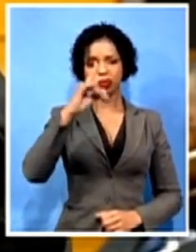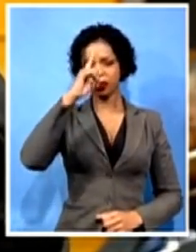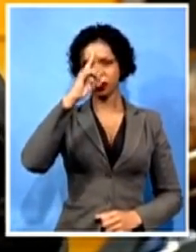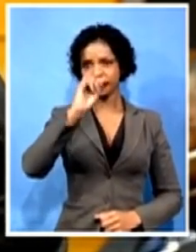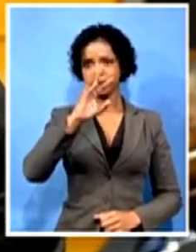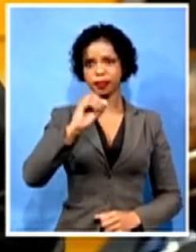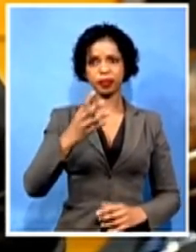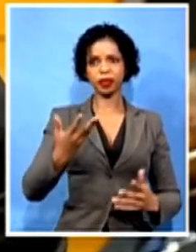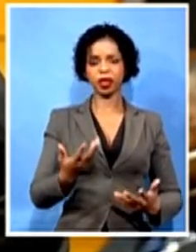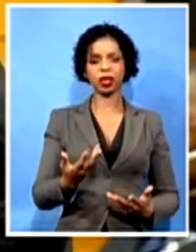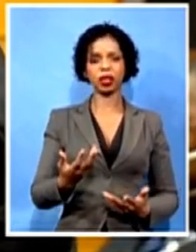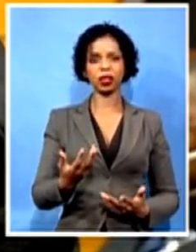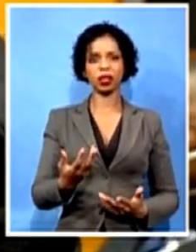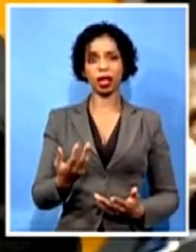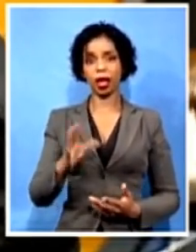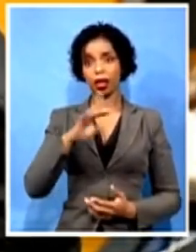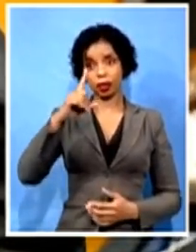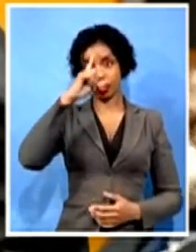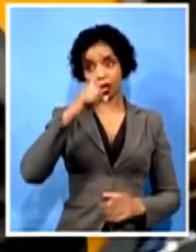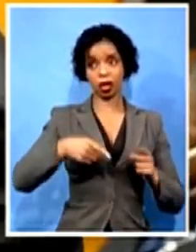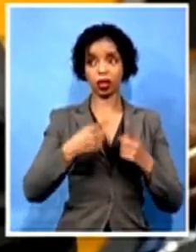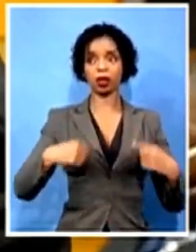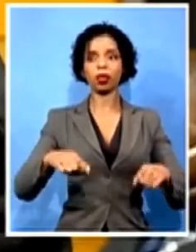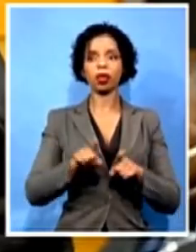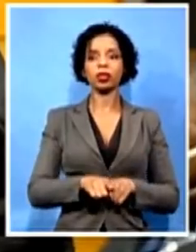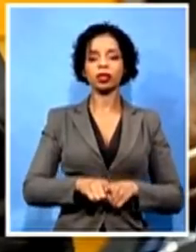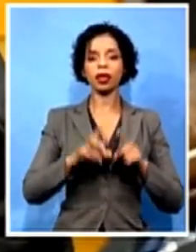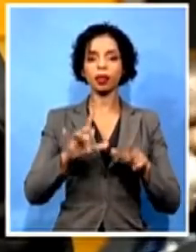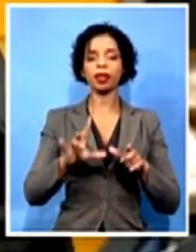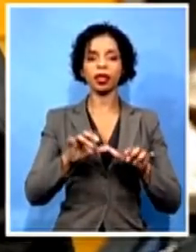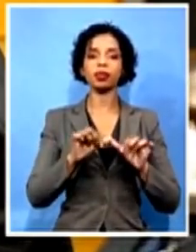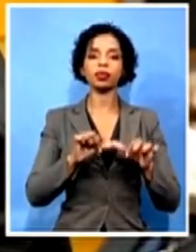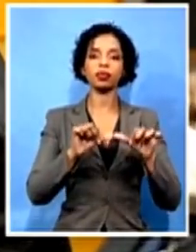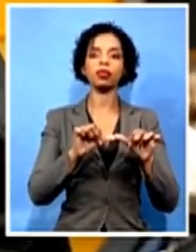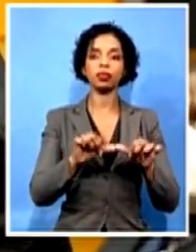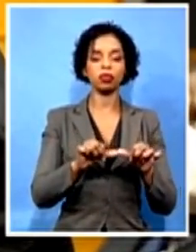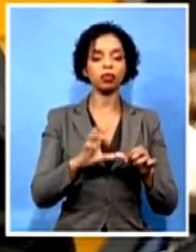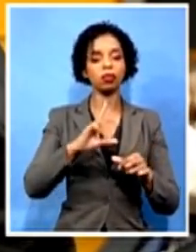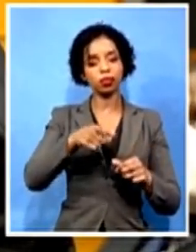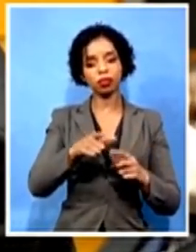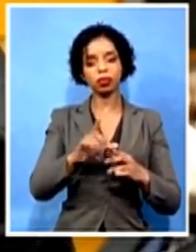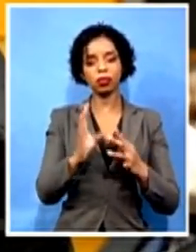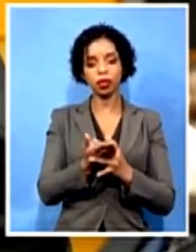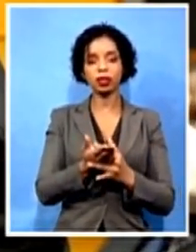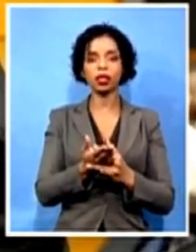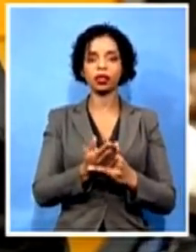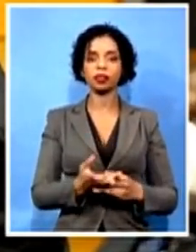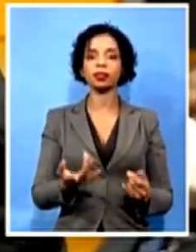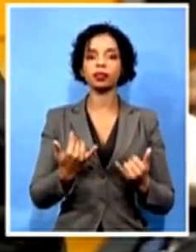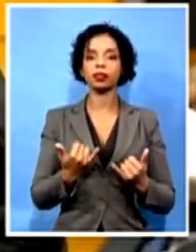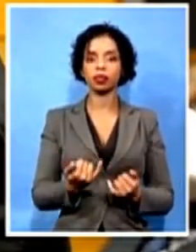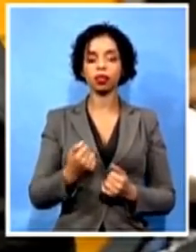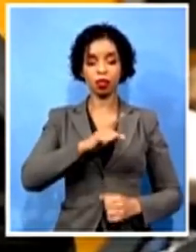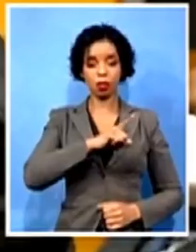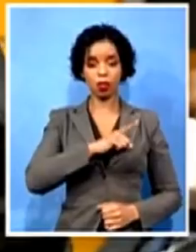ambit, but for the pending case, because I'm not sure of the actual facts relating to this case. Because my understanding from, and we'll deal